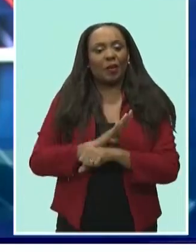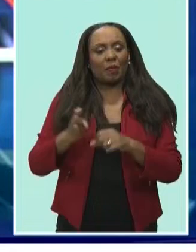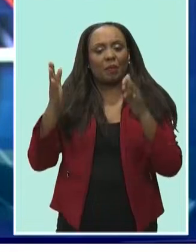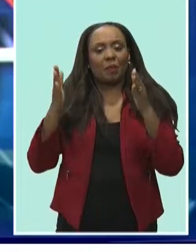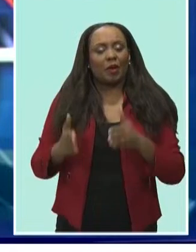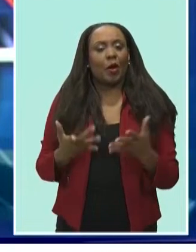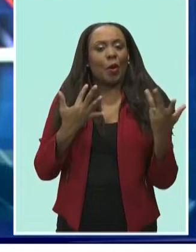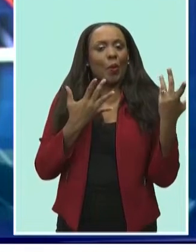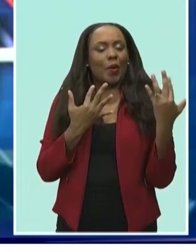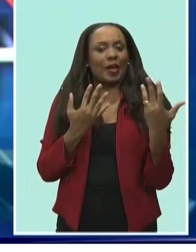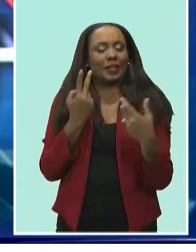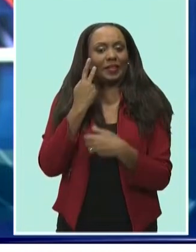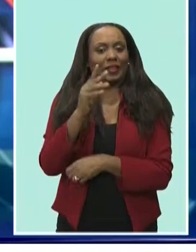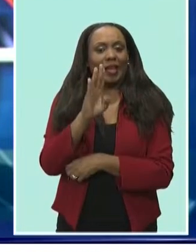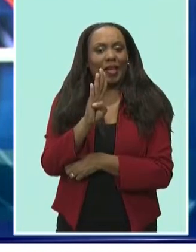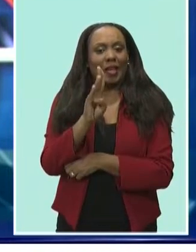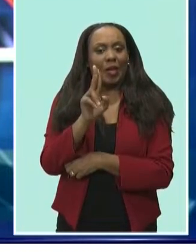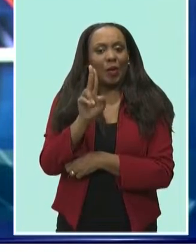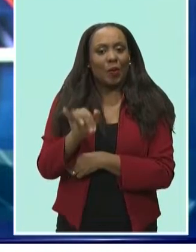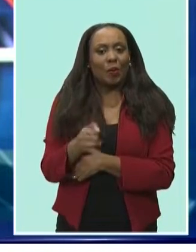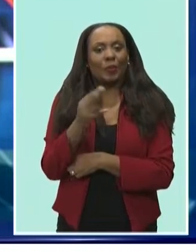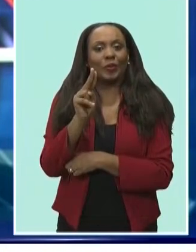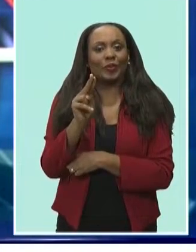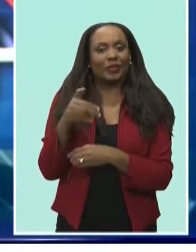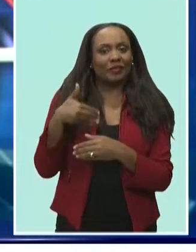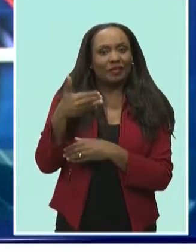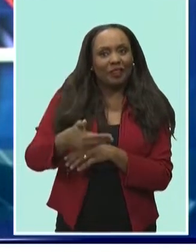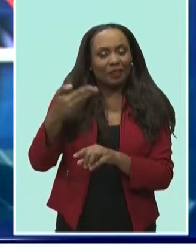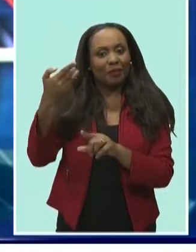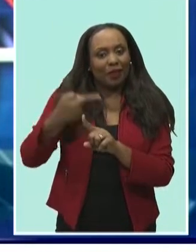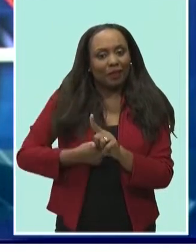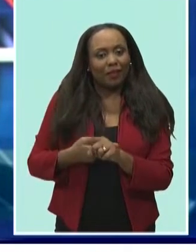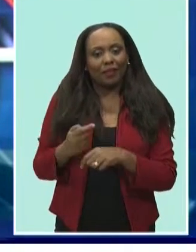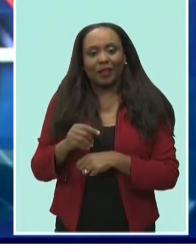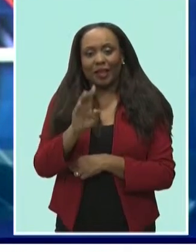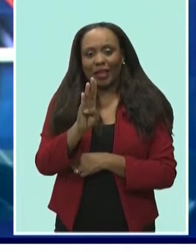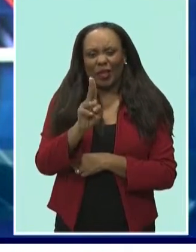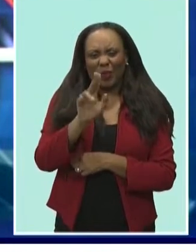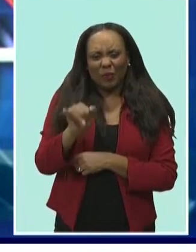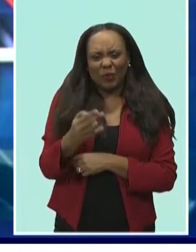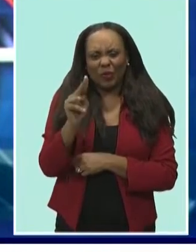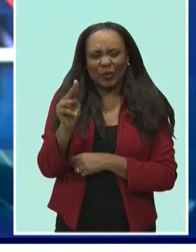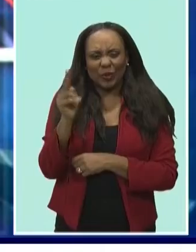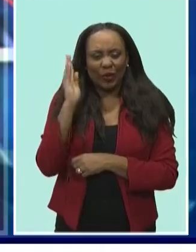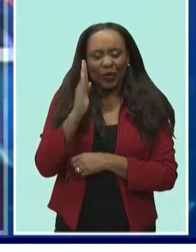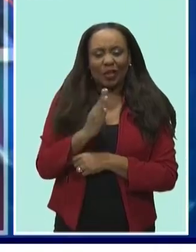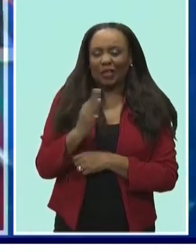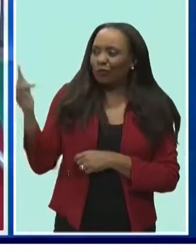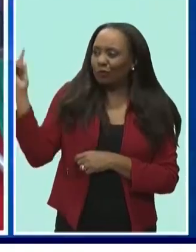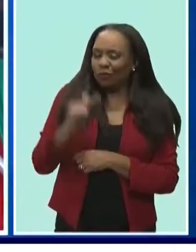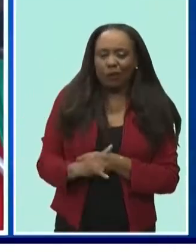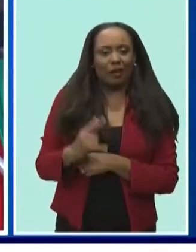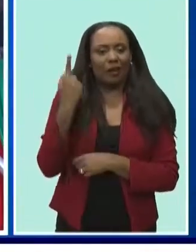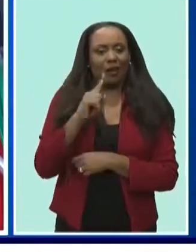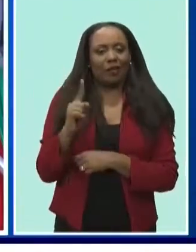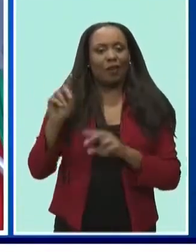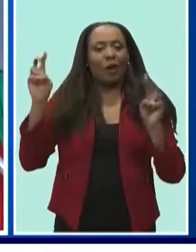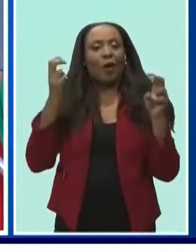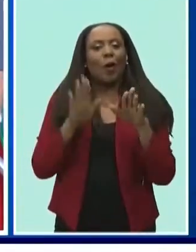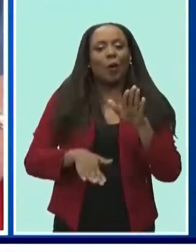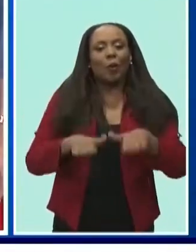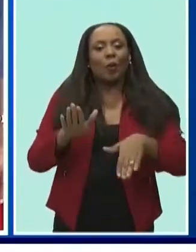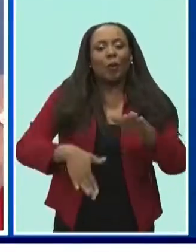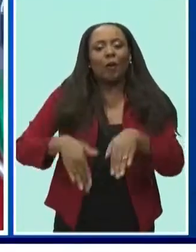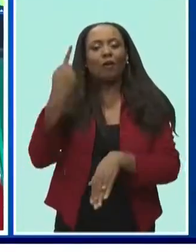known as Gargamel later this month. Buju Banton is set to perform at the much-anticipated Barbados leg of his Walk to Freedom